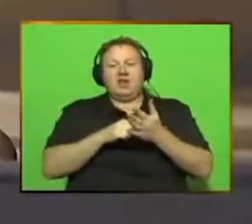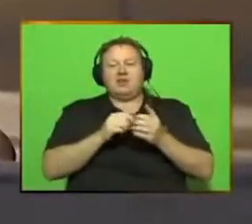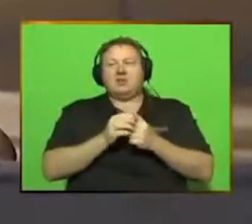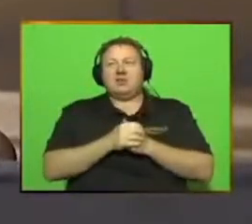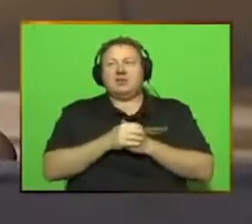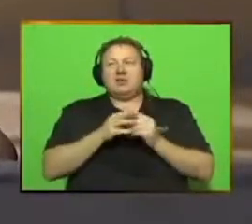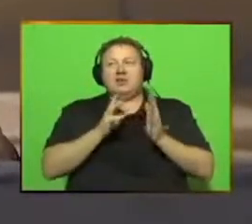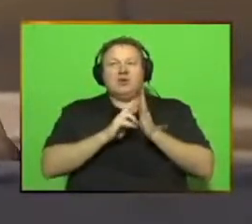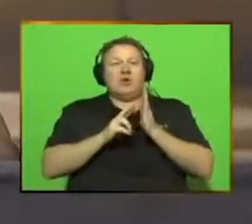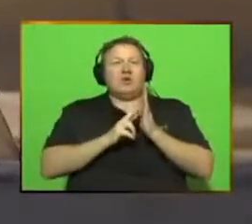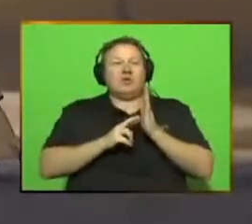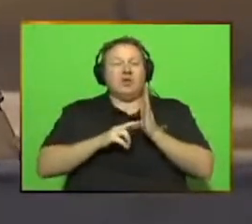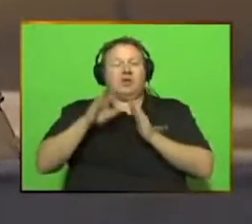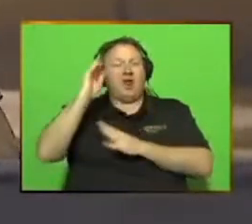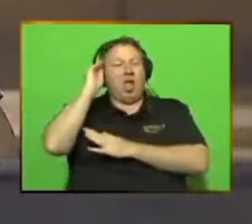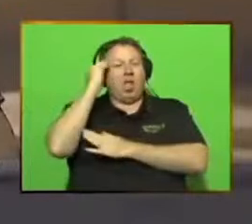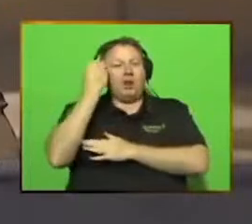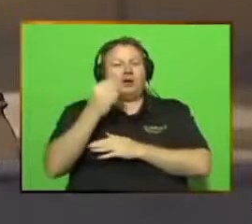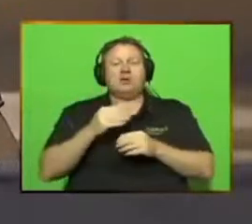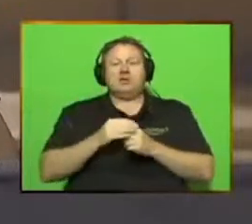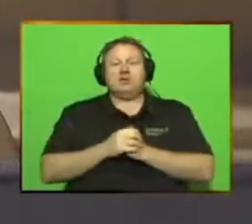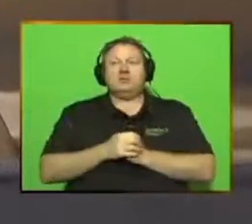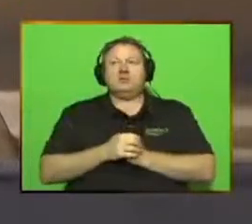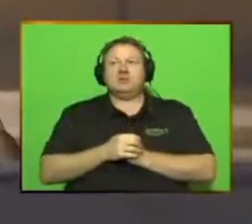these results are very interesting overall.